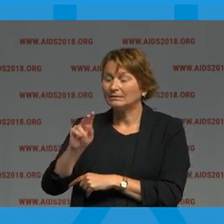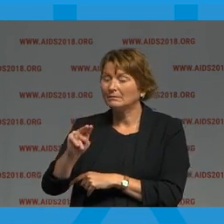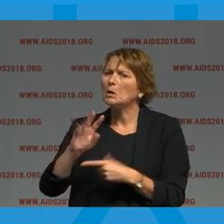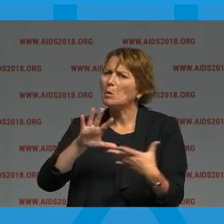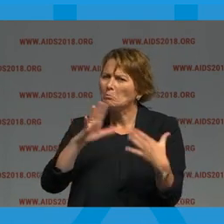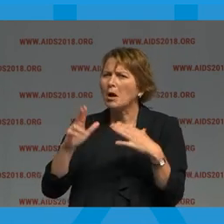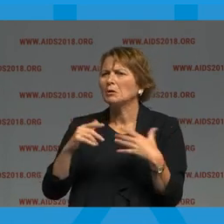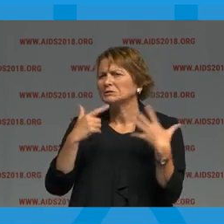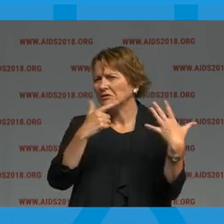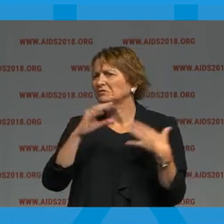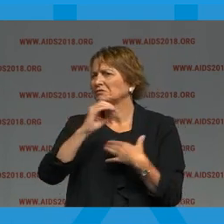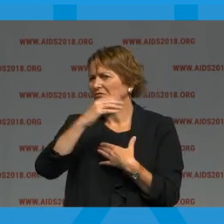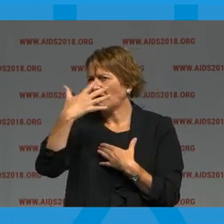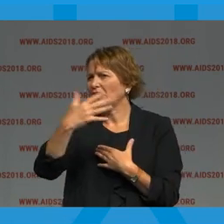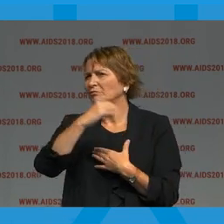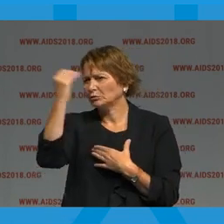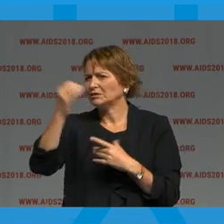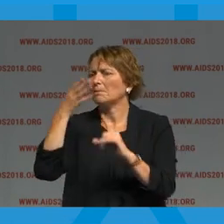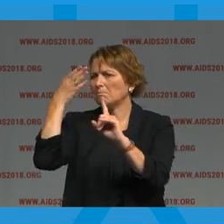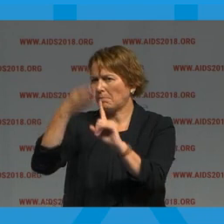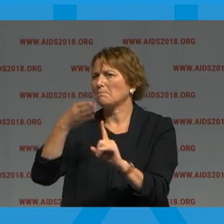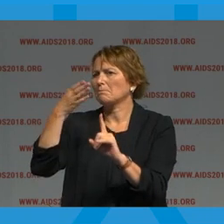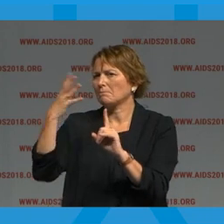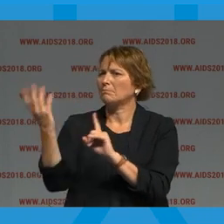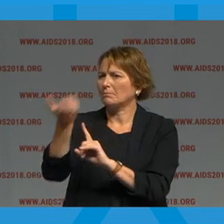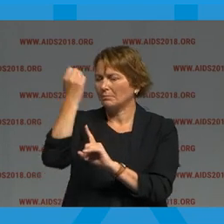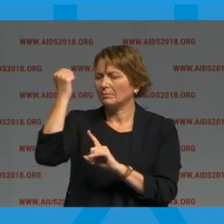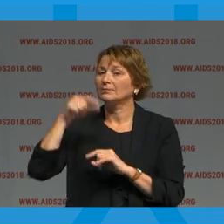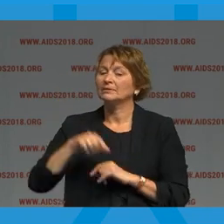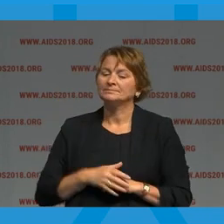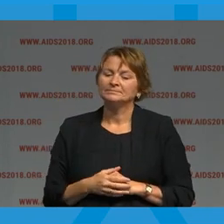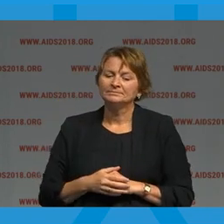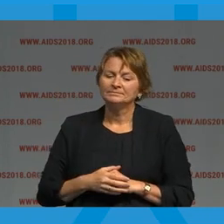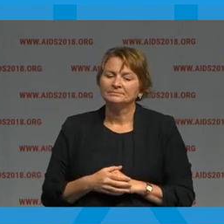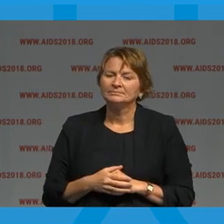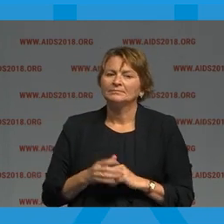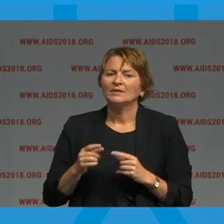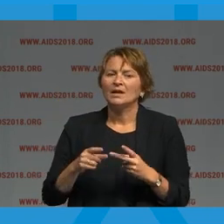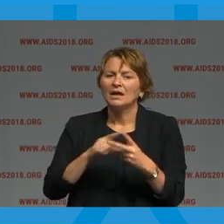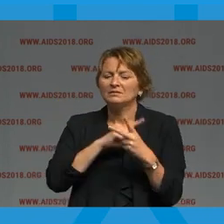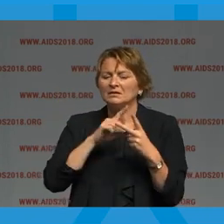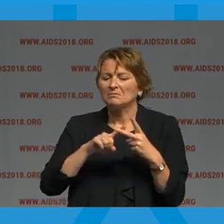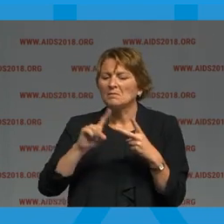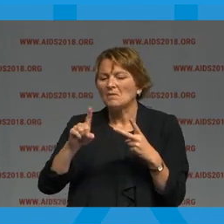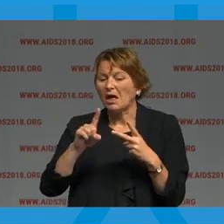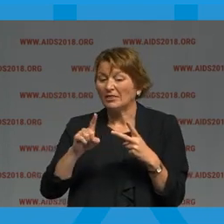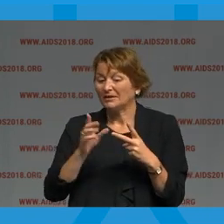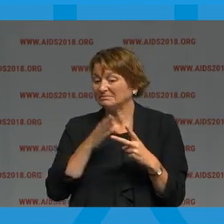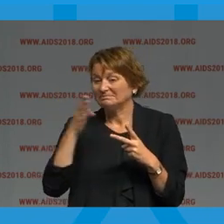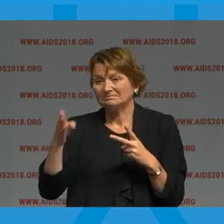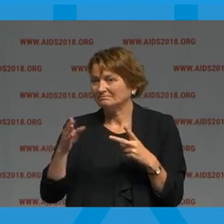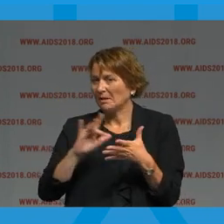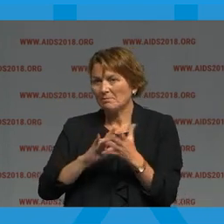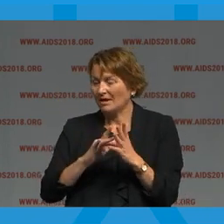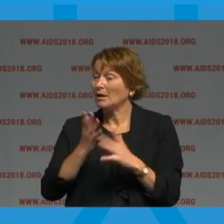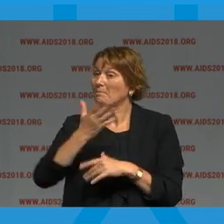around 75% efficacy. Efavirenz was a little bit better numerically, but the numbers don't allow to